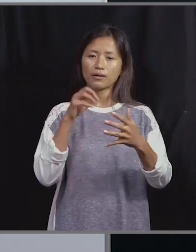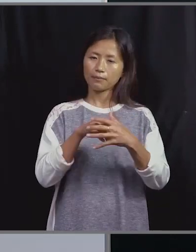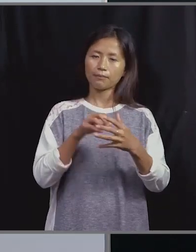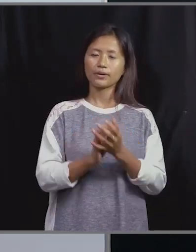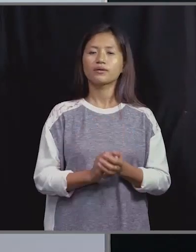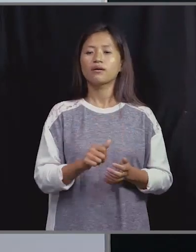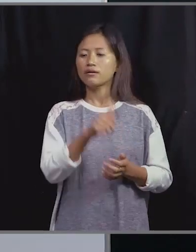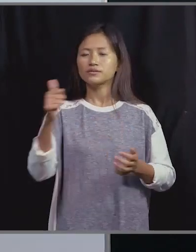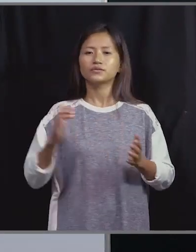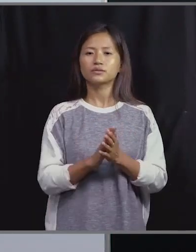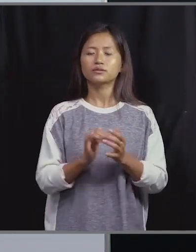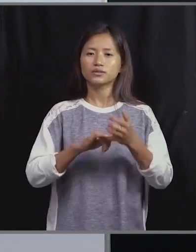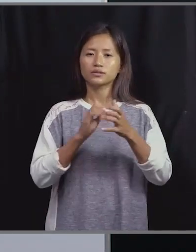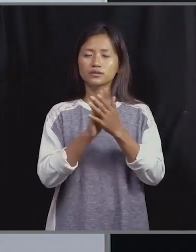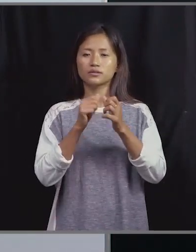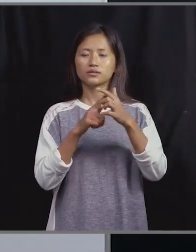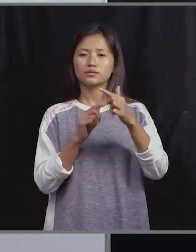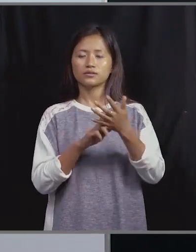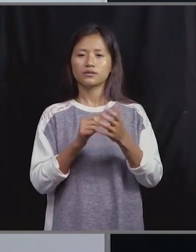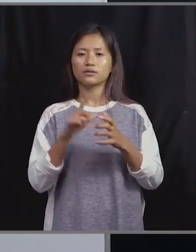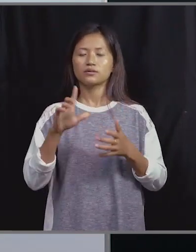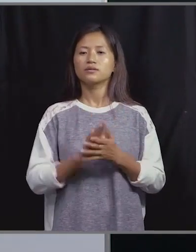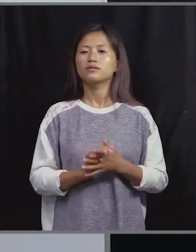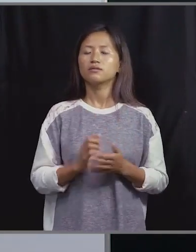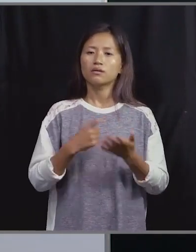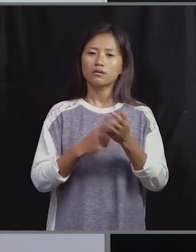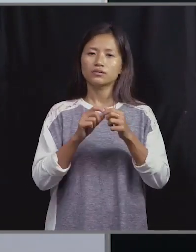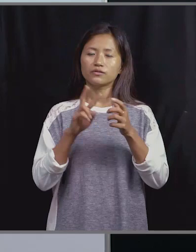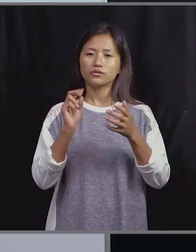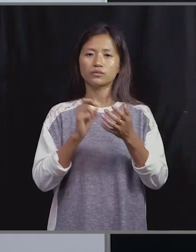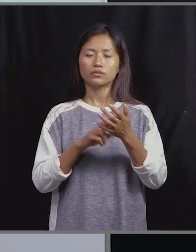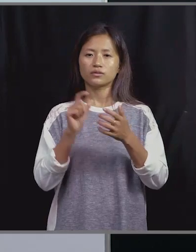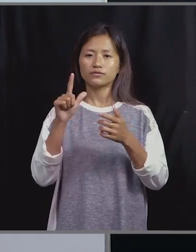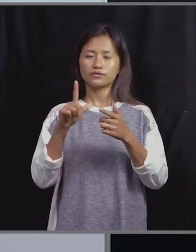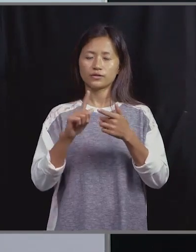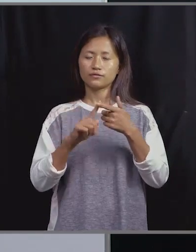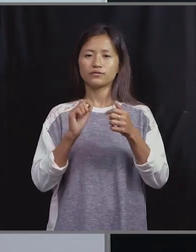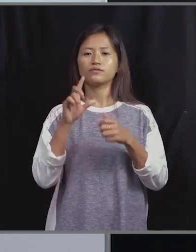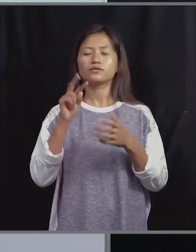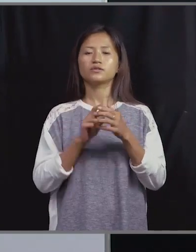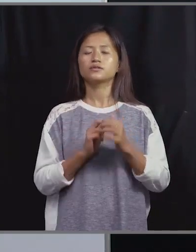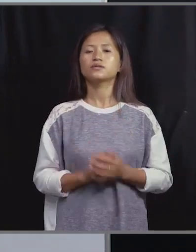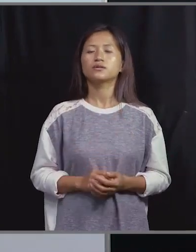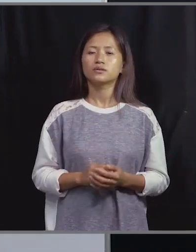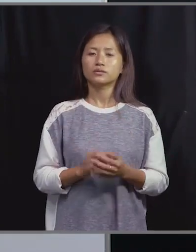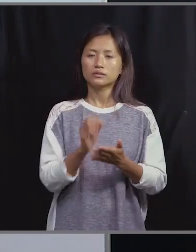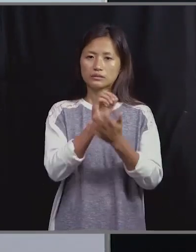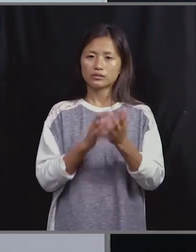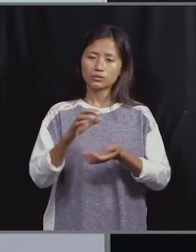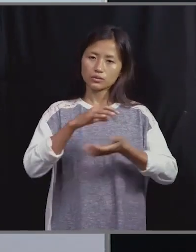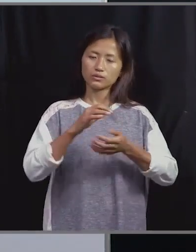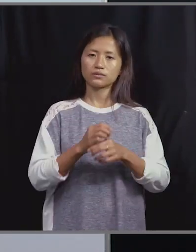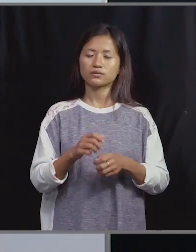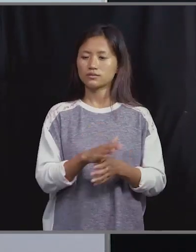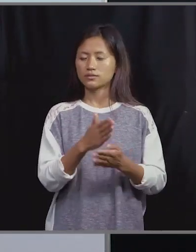that after the Santal rebellion or after the revolt, the British, they demarcated or they created a